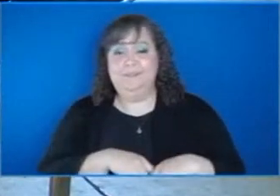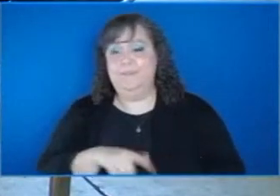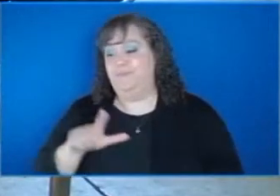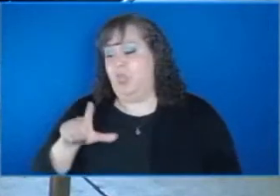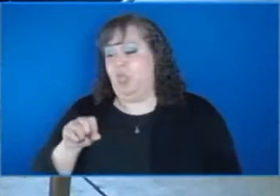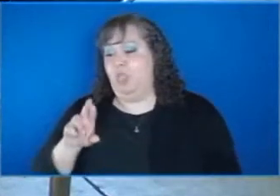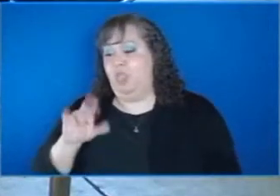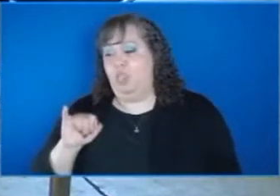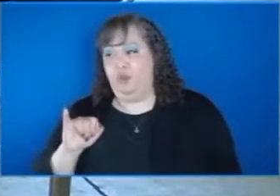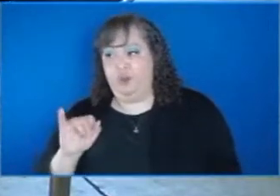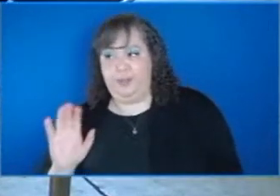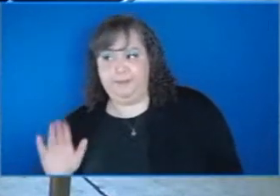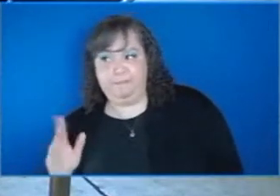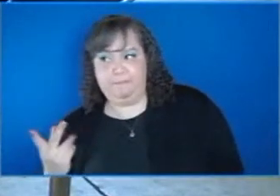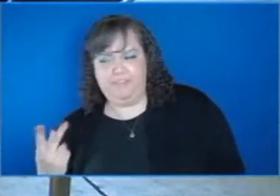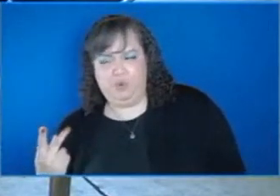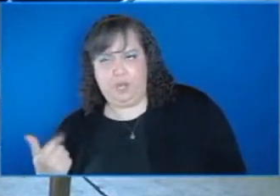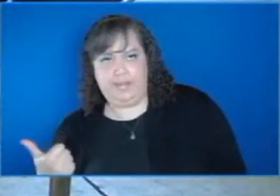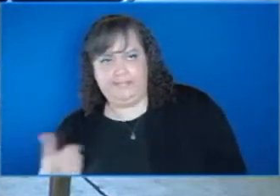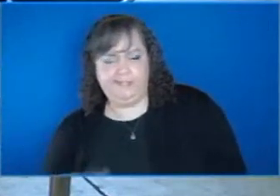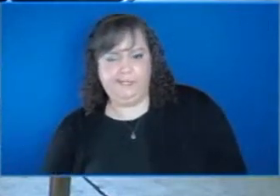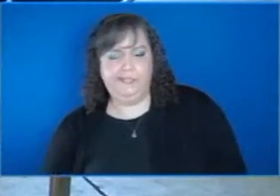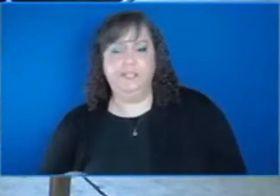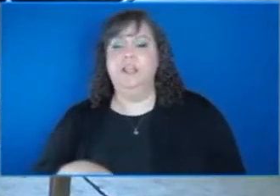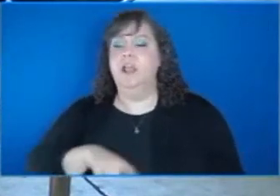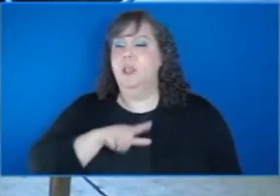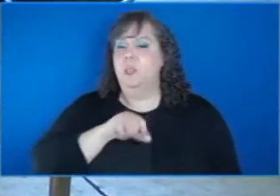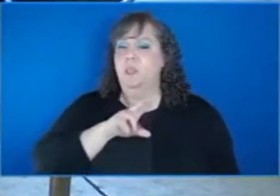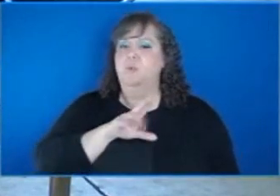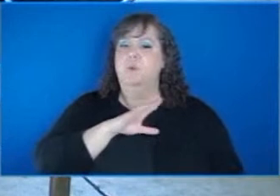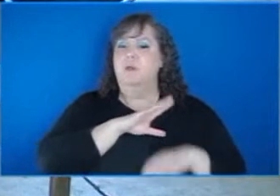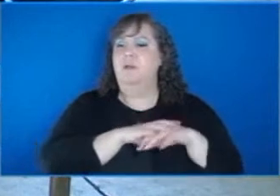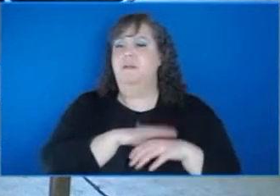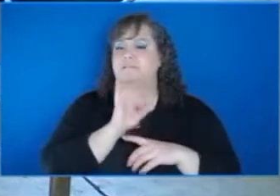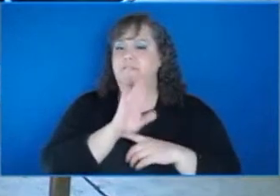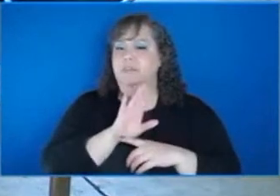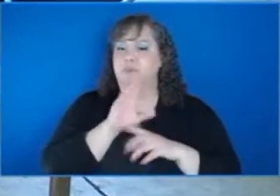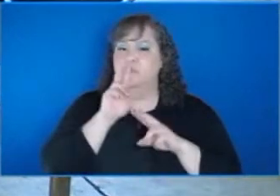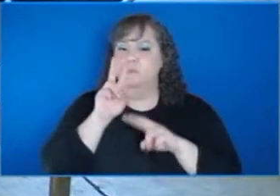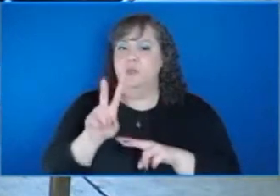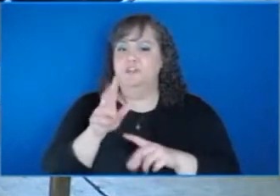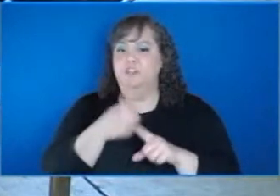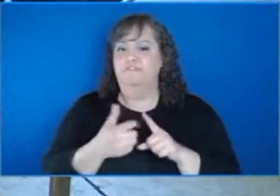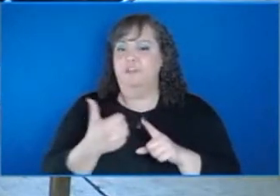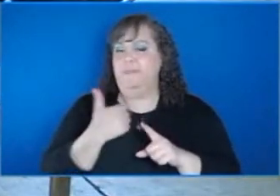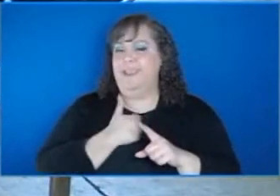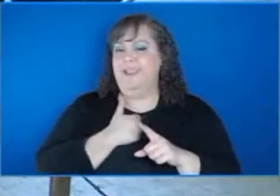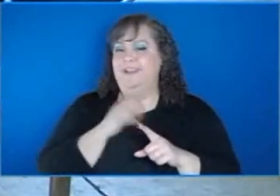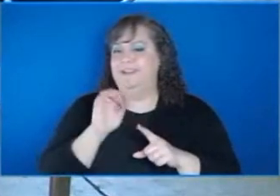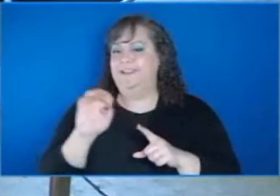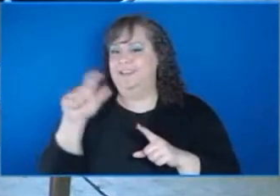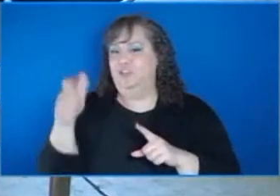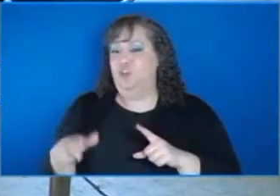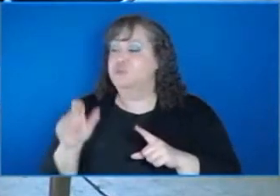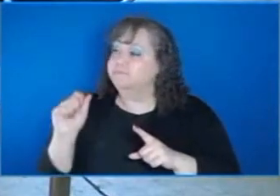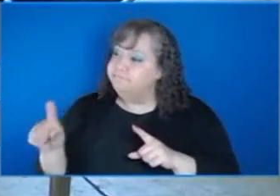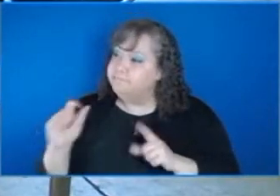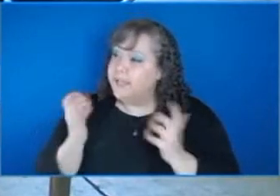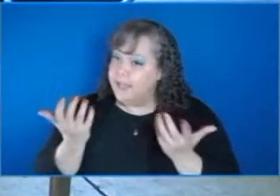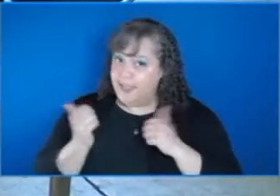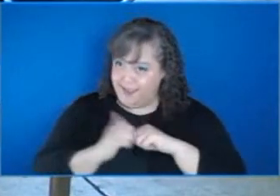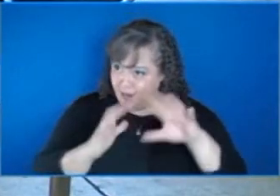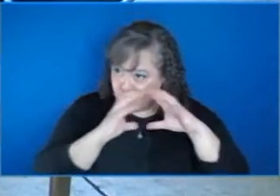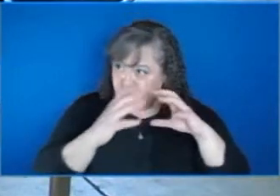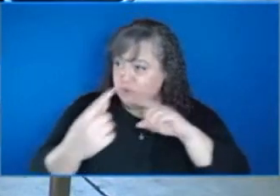questions. Boo on Facebook, who's watching from Canada's East Coast, wants to know, if an asteroid was headed straight